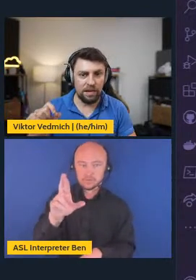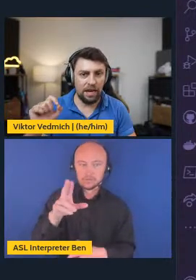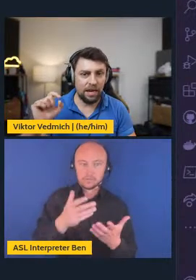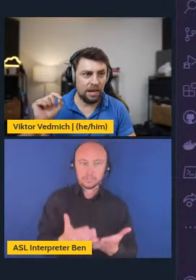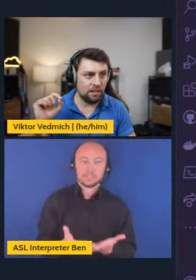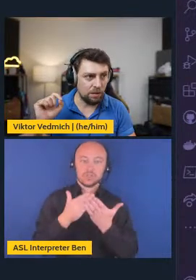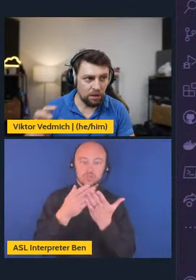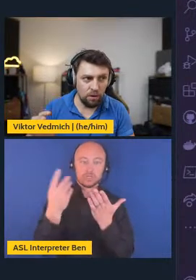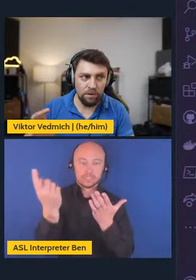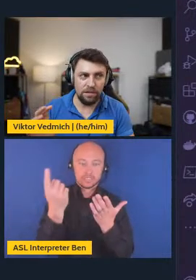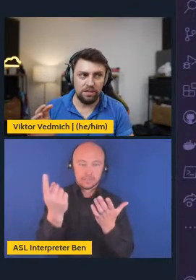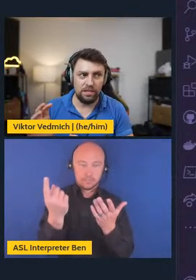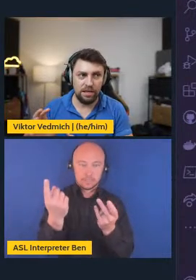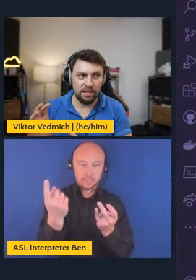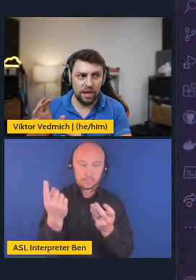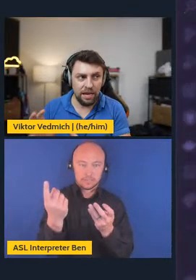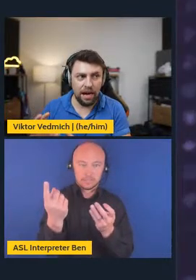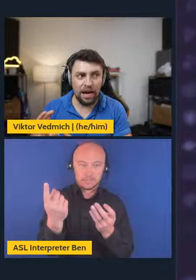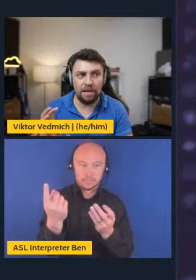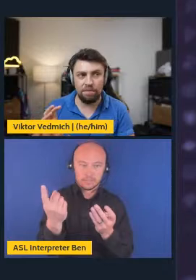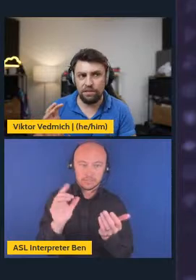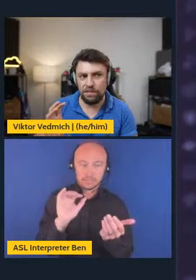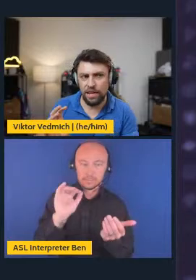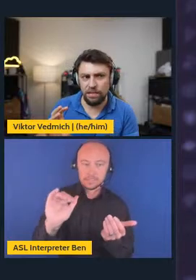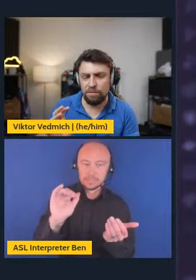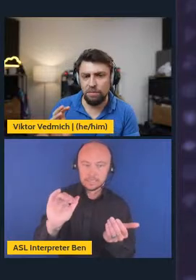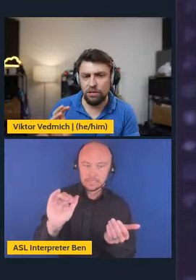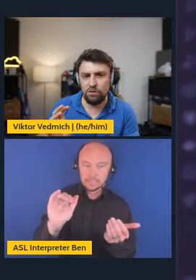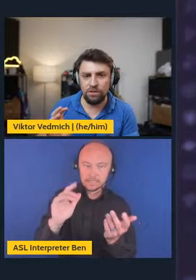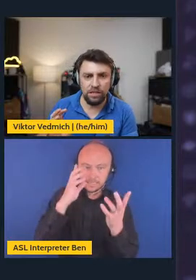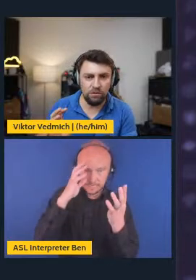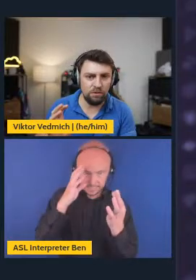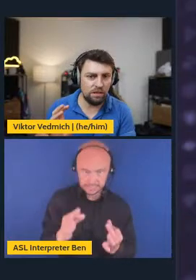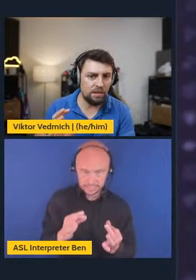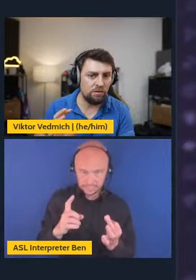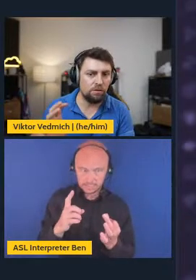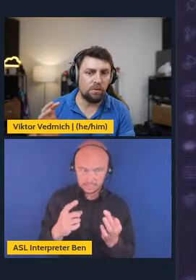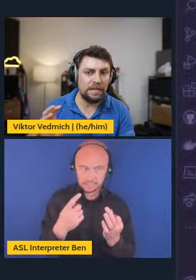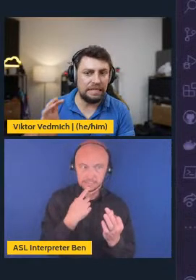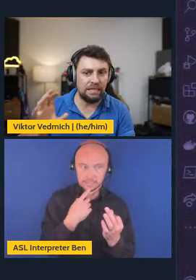something. And here we go. He said, hey, I decided maybe you need